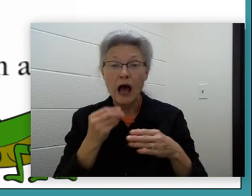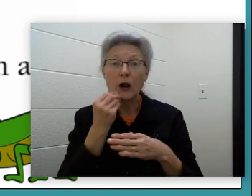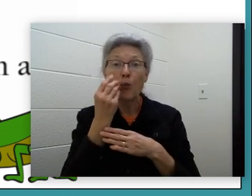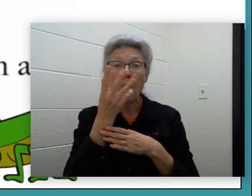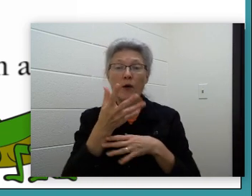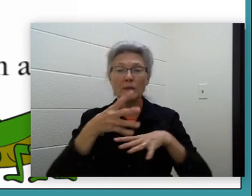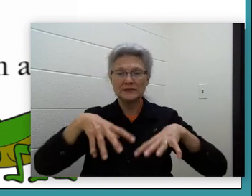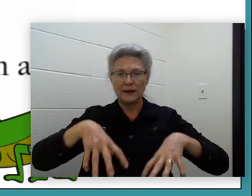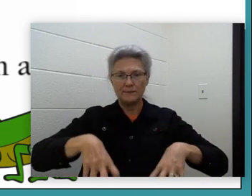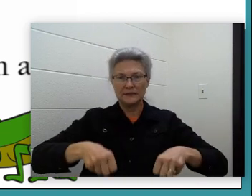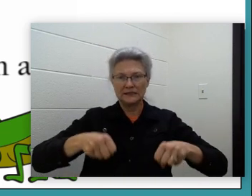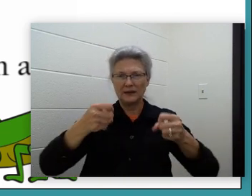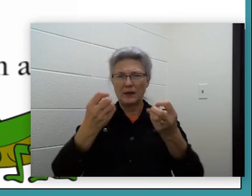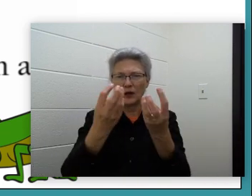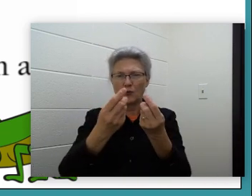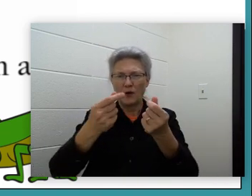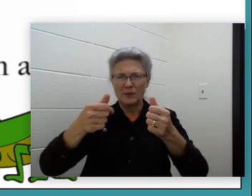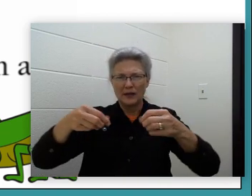my fingers.